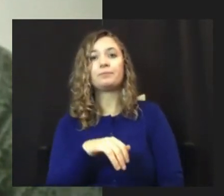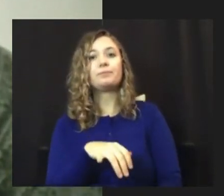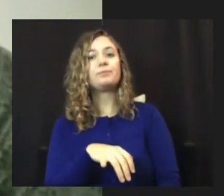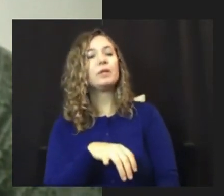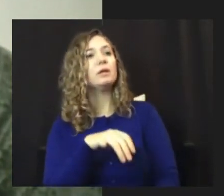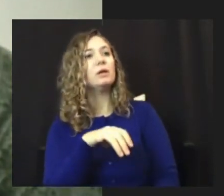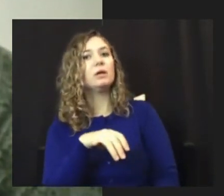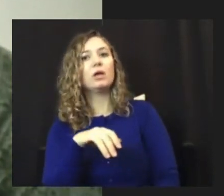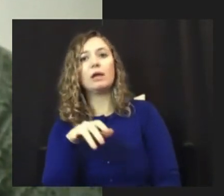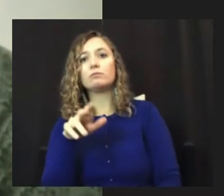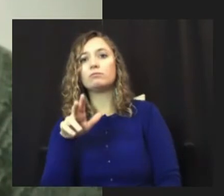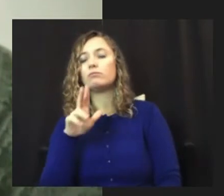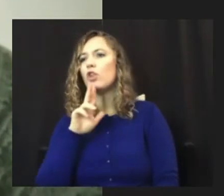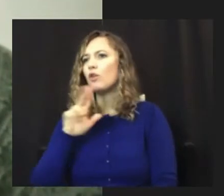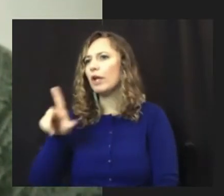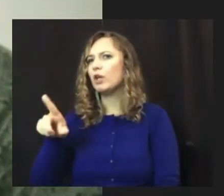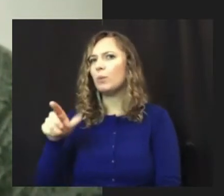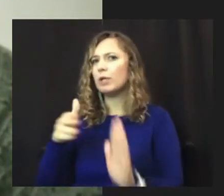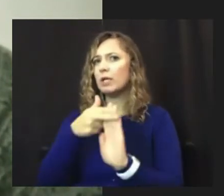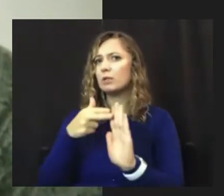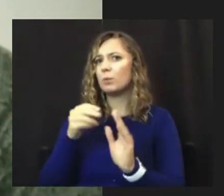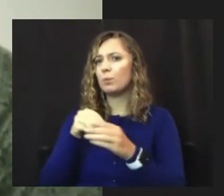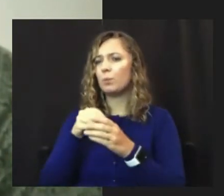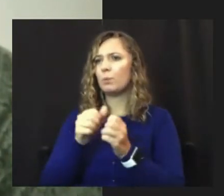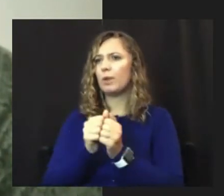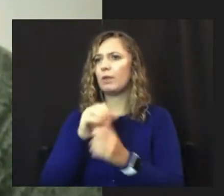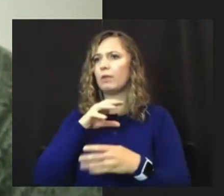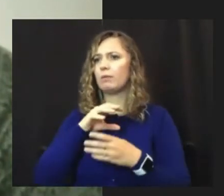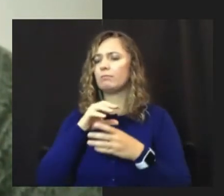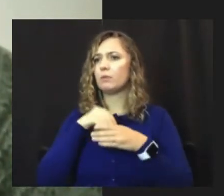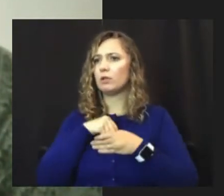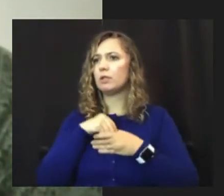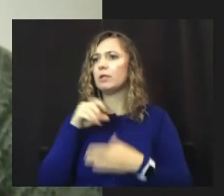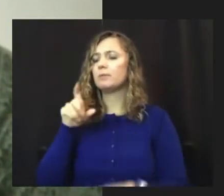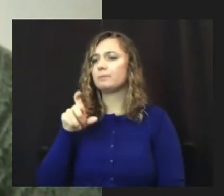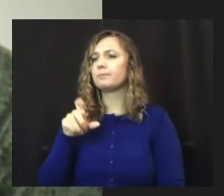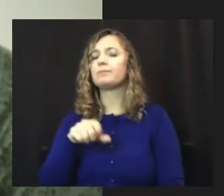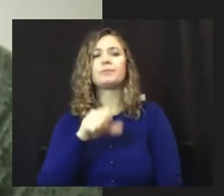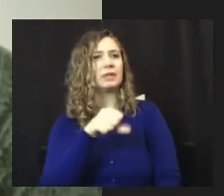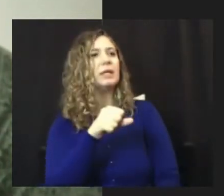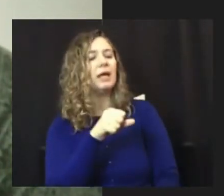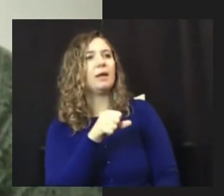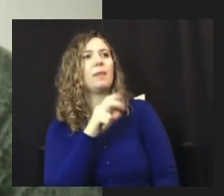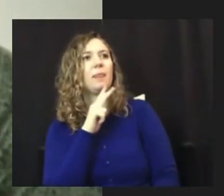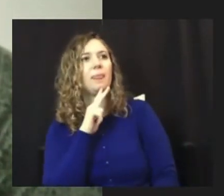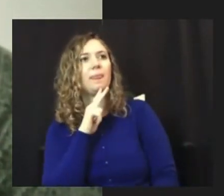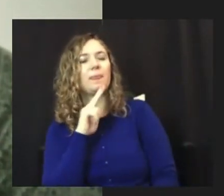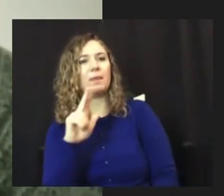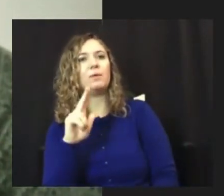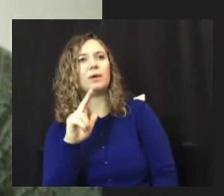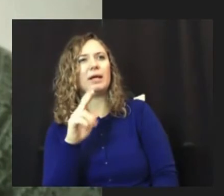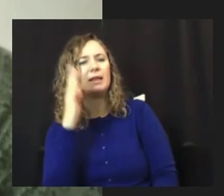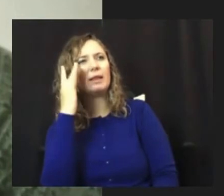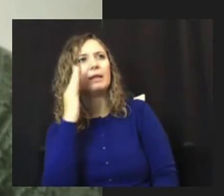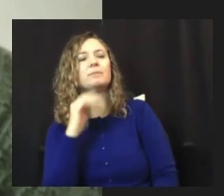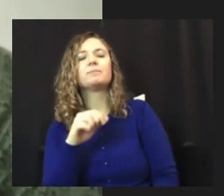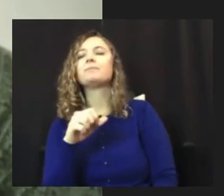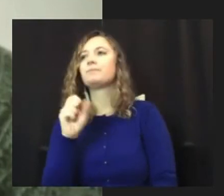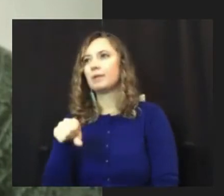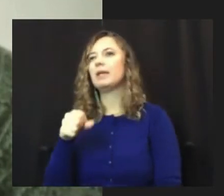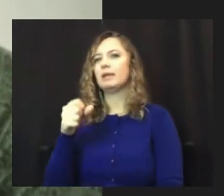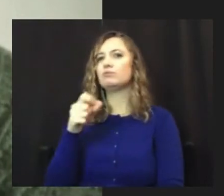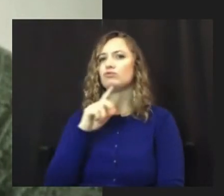Yes. It was 3 because I I have all your records.